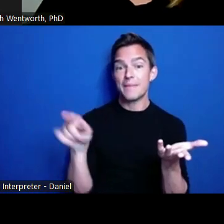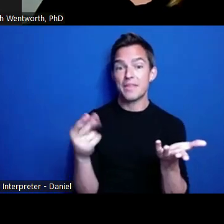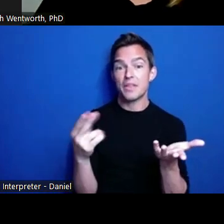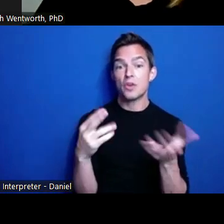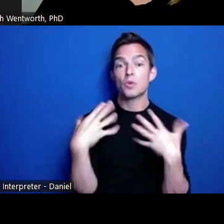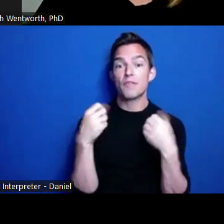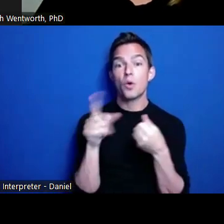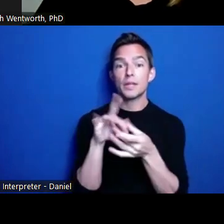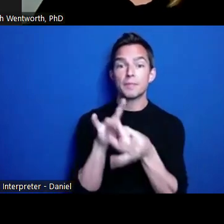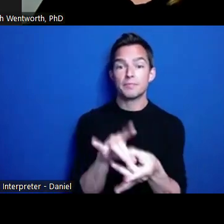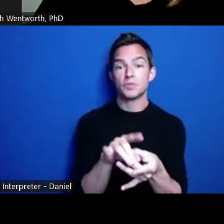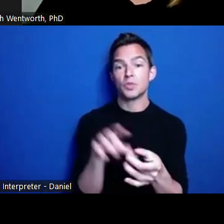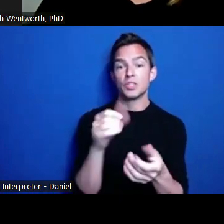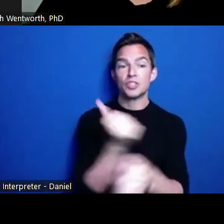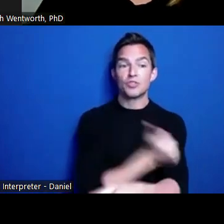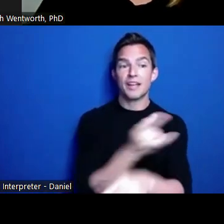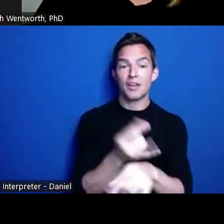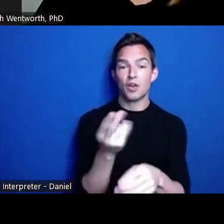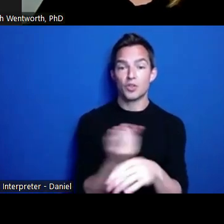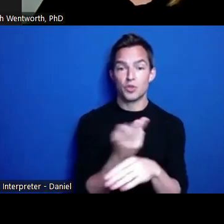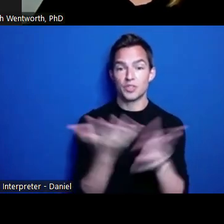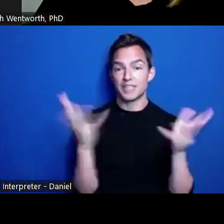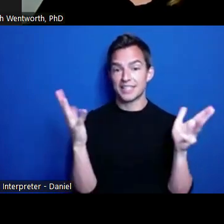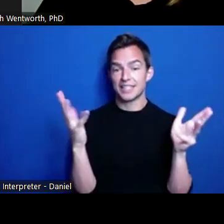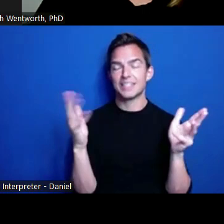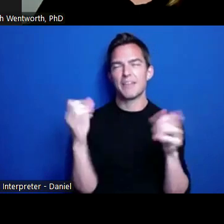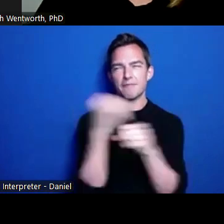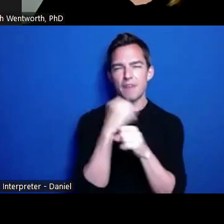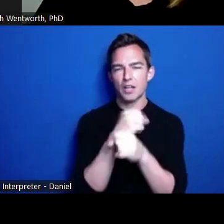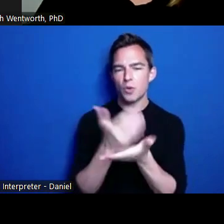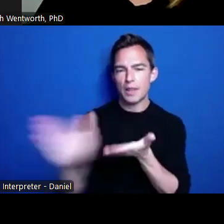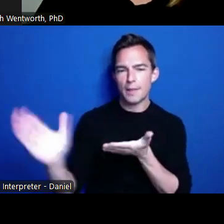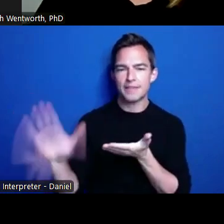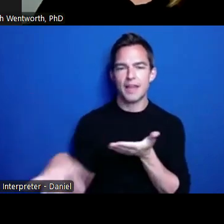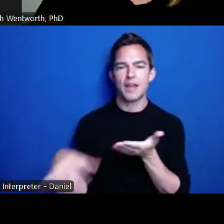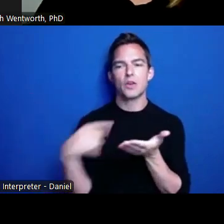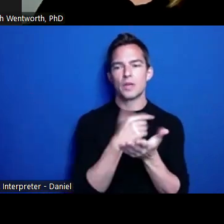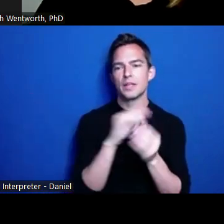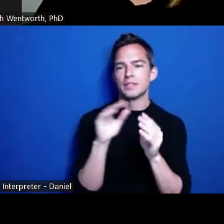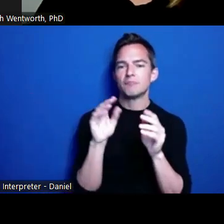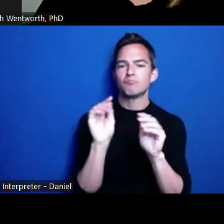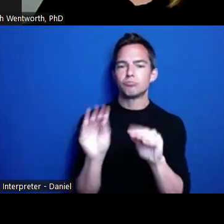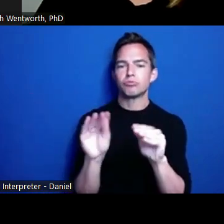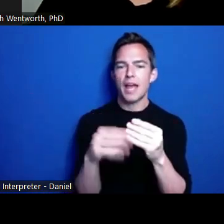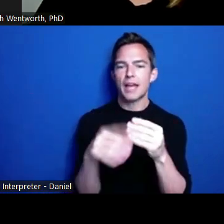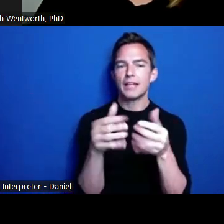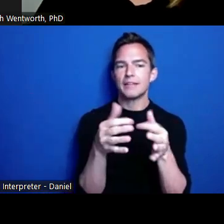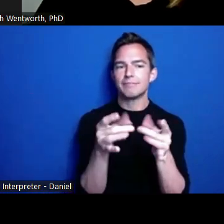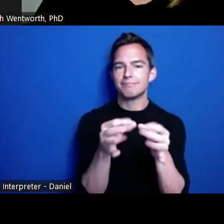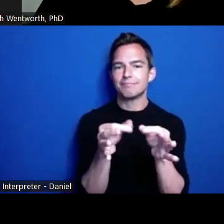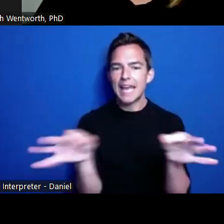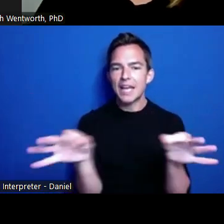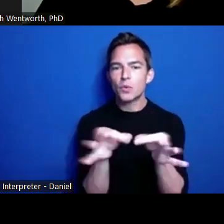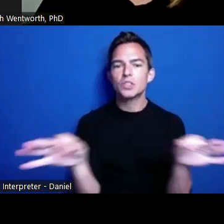pertains to substance use. And I always fought to eliminate that. And we started putting out a lot of language and resources and